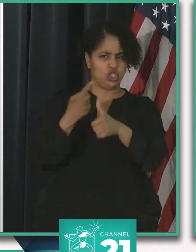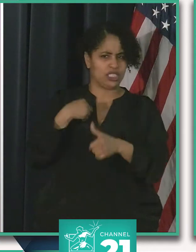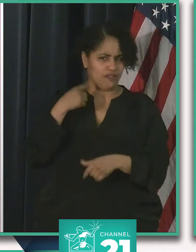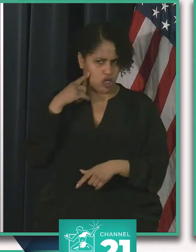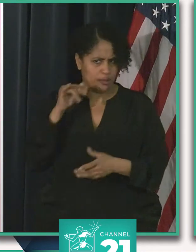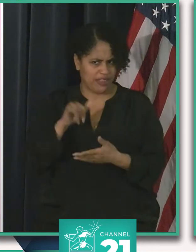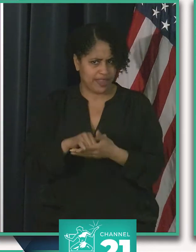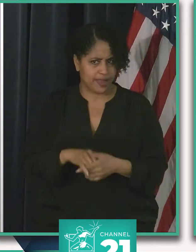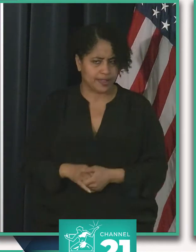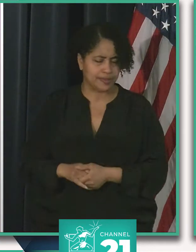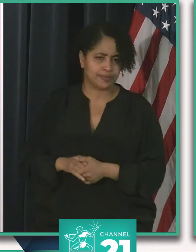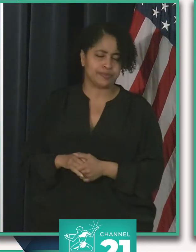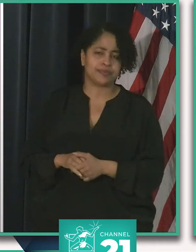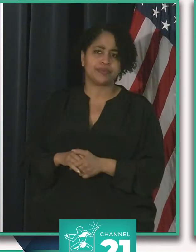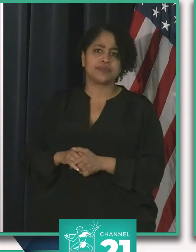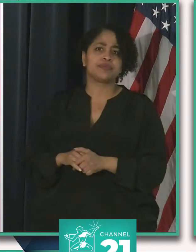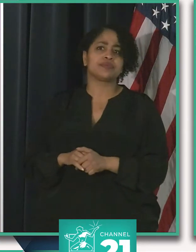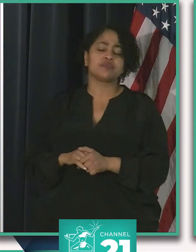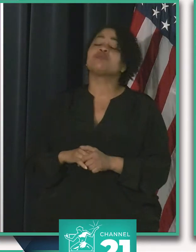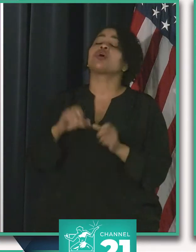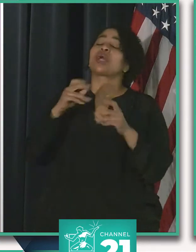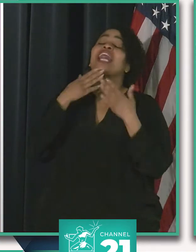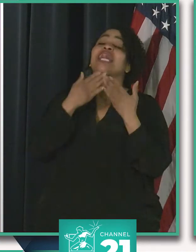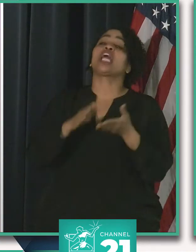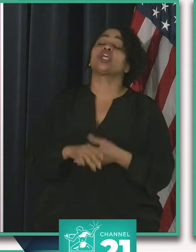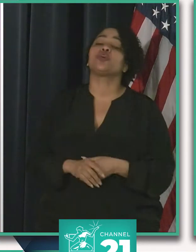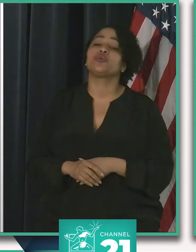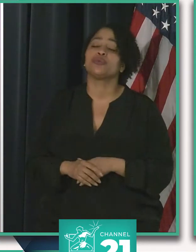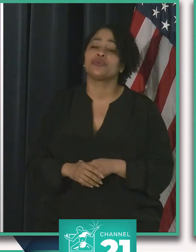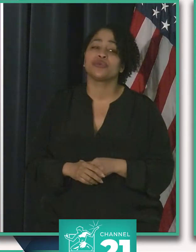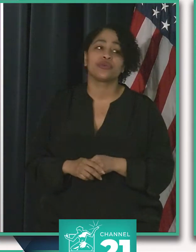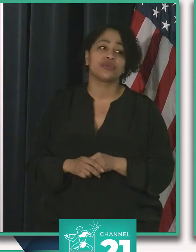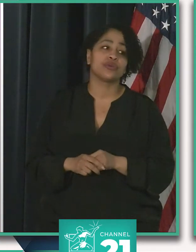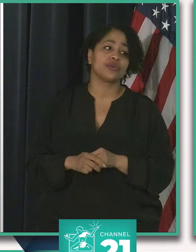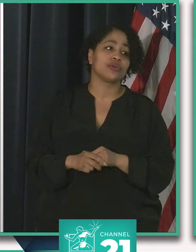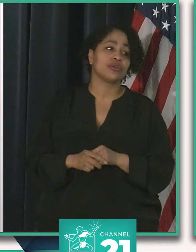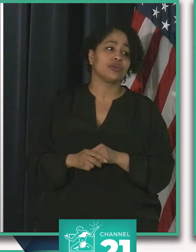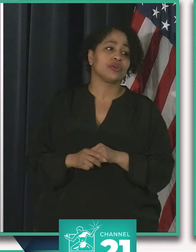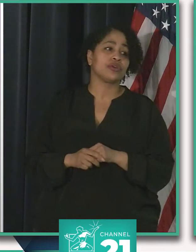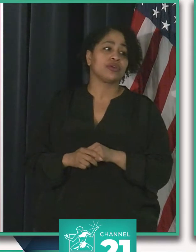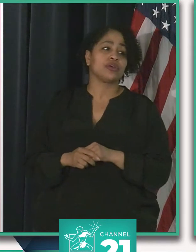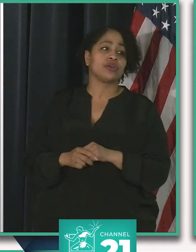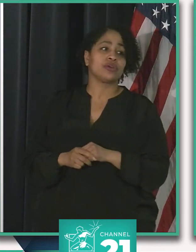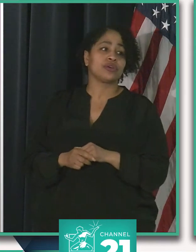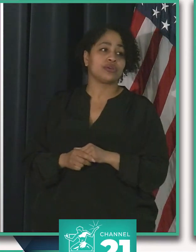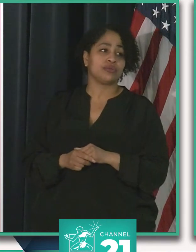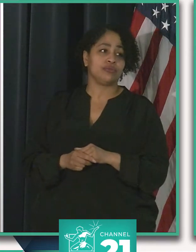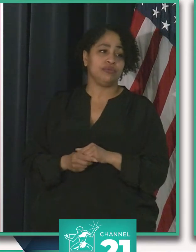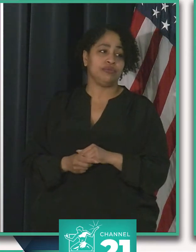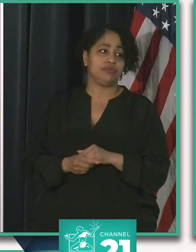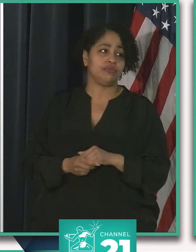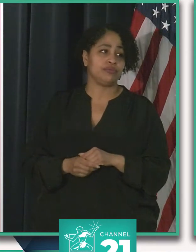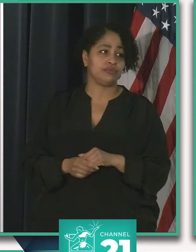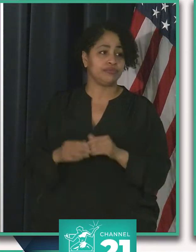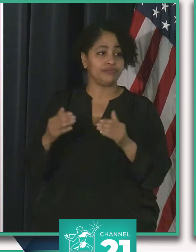about it. Okay, thank you.